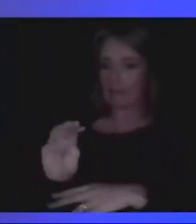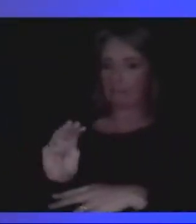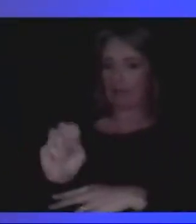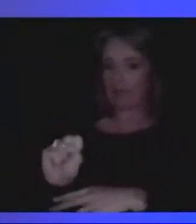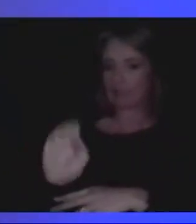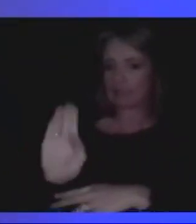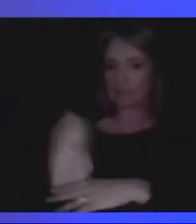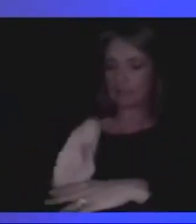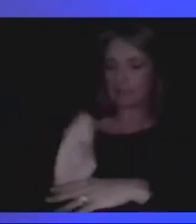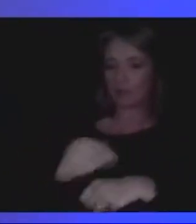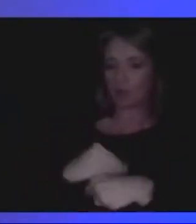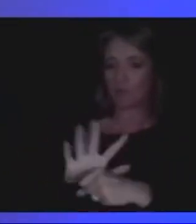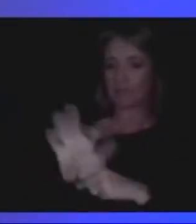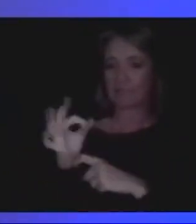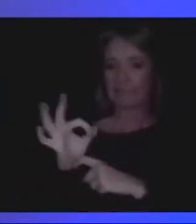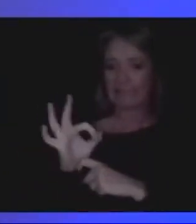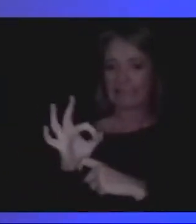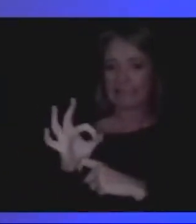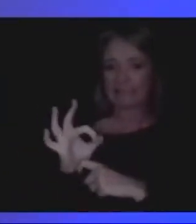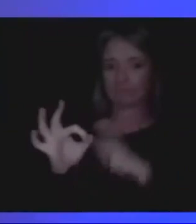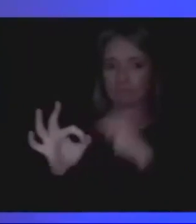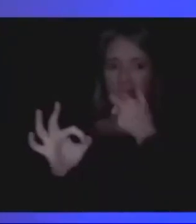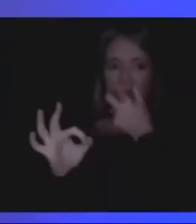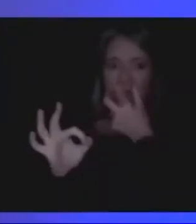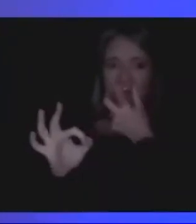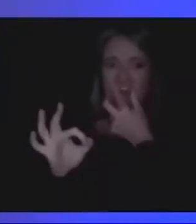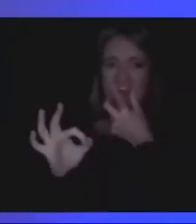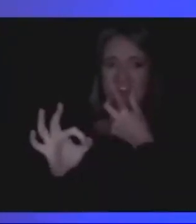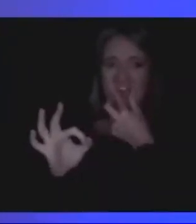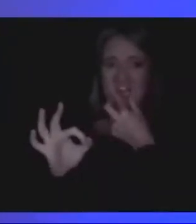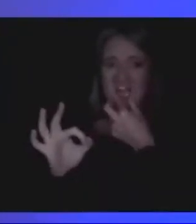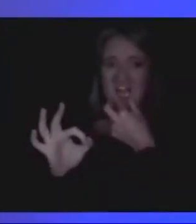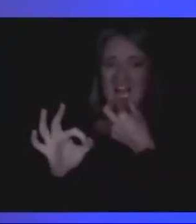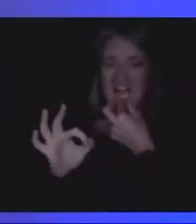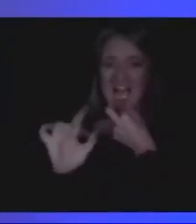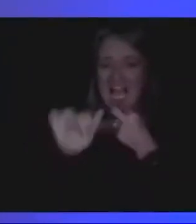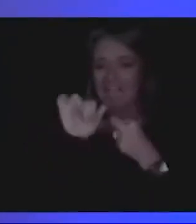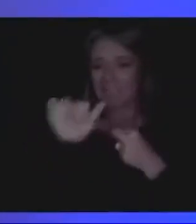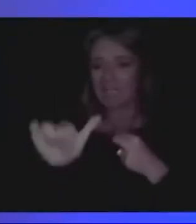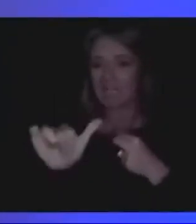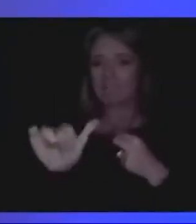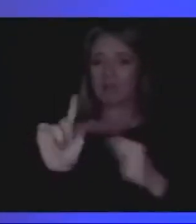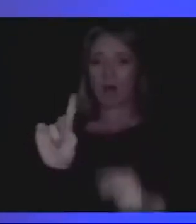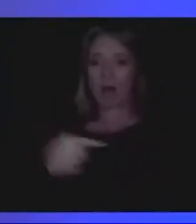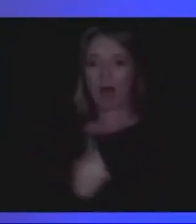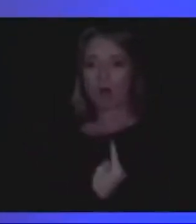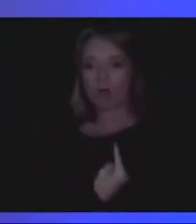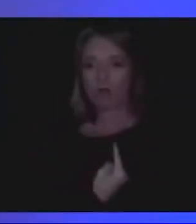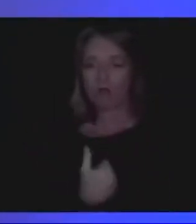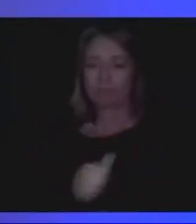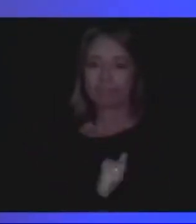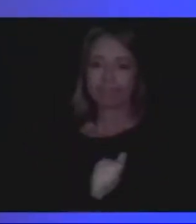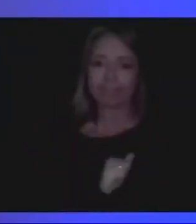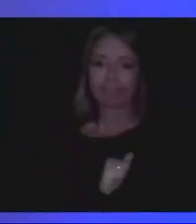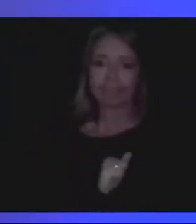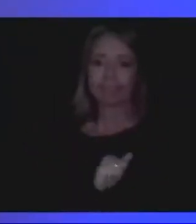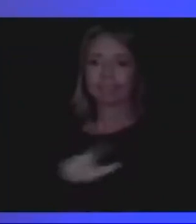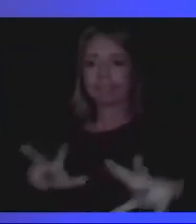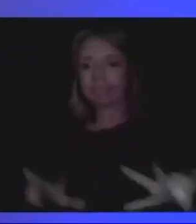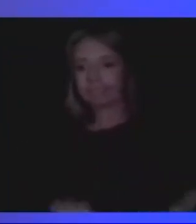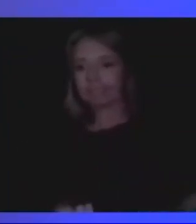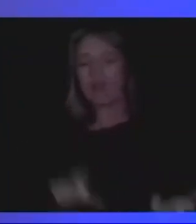COVID-19 is also just about, it's not about just yourself. It's about thinking about your community and your family. Please